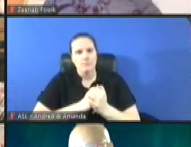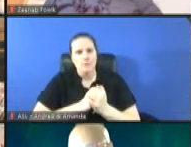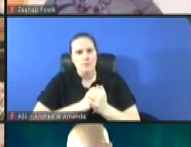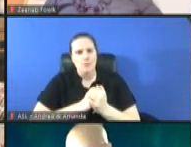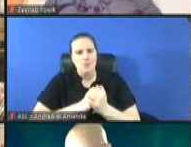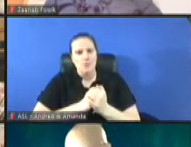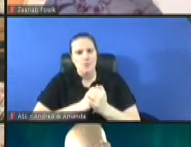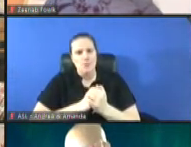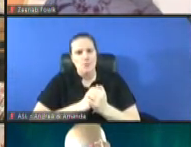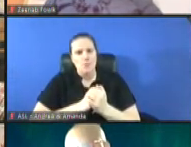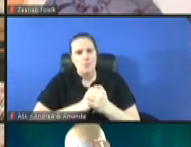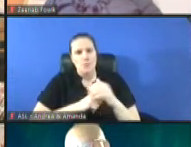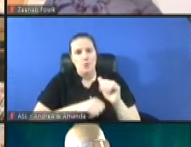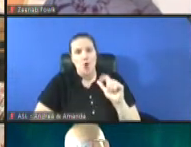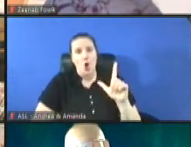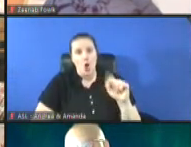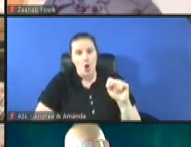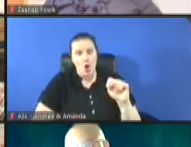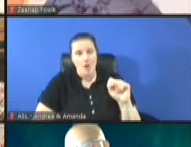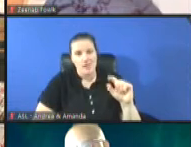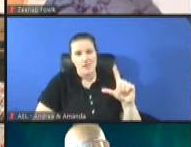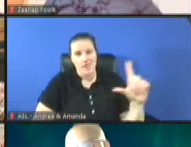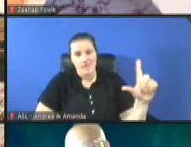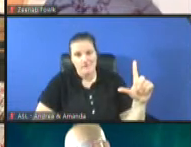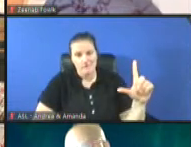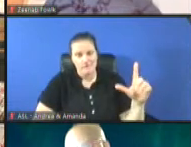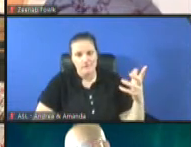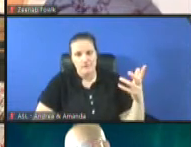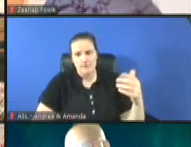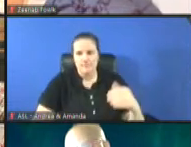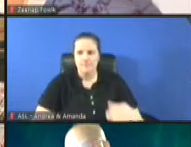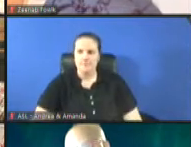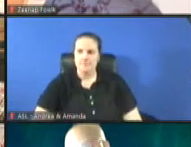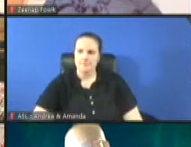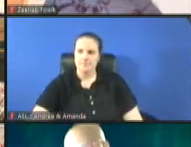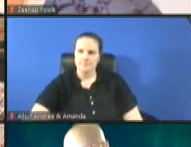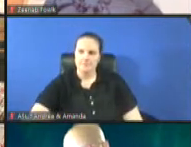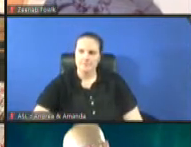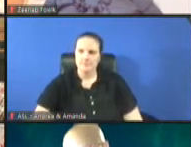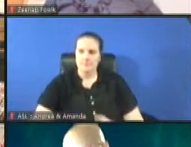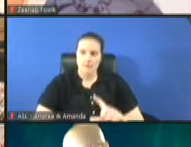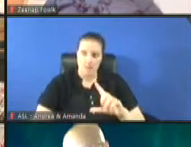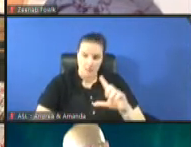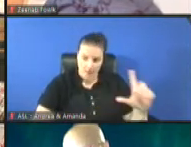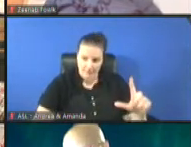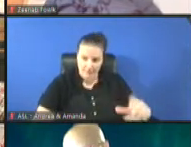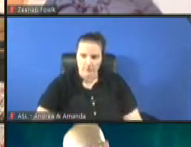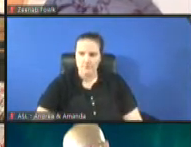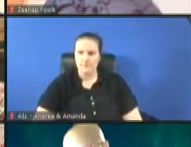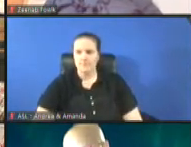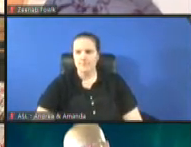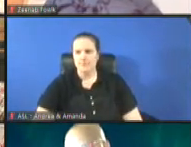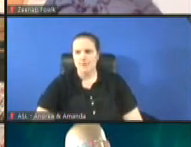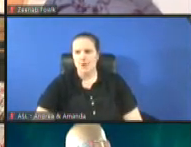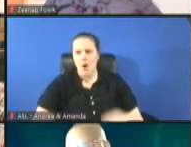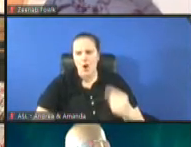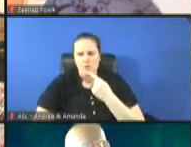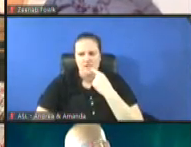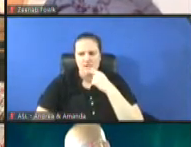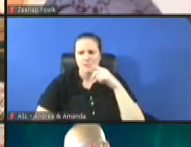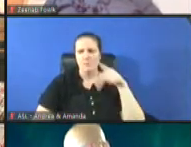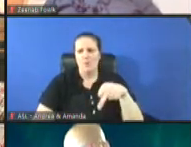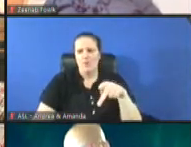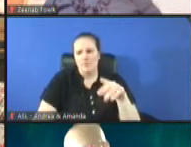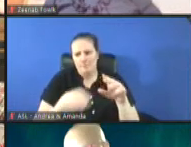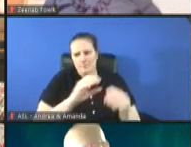the alt left, the Antifa, and further left, have always said that the Portland police have been